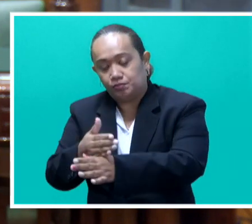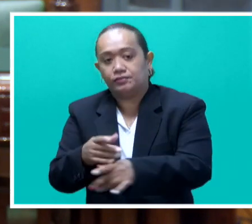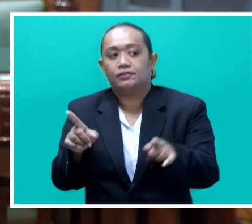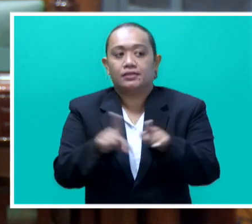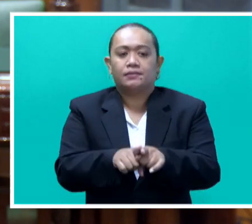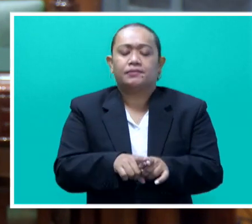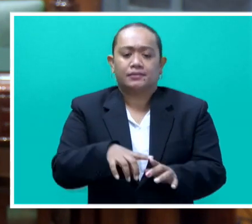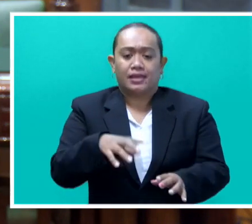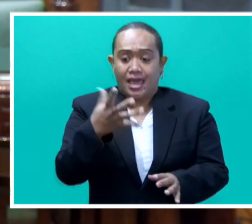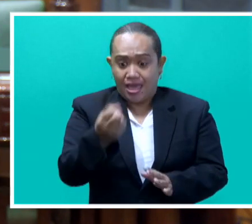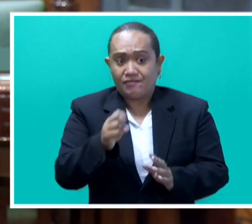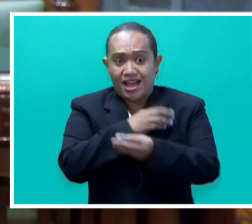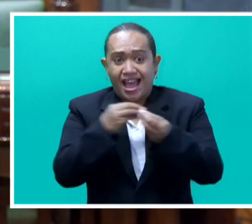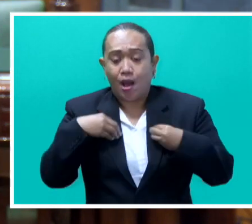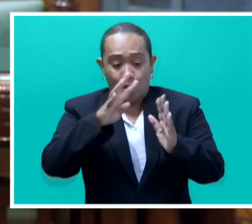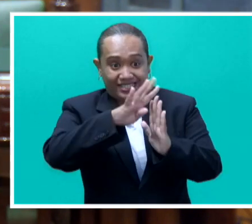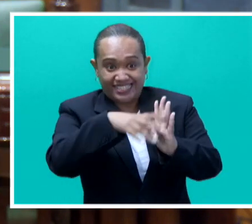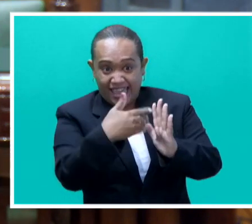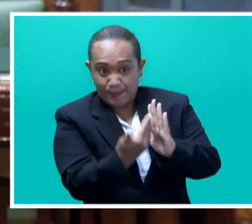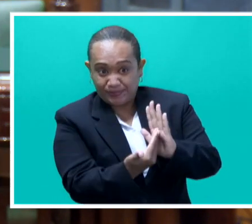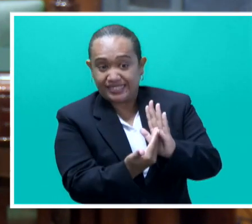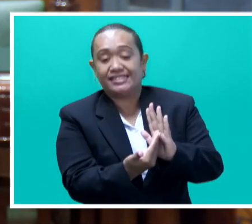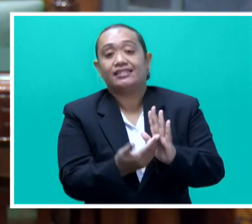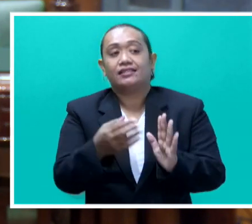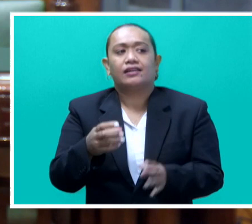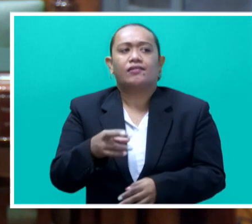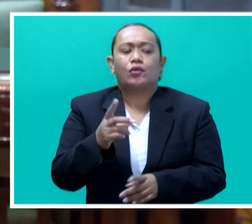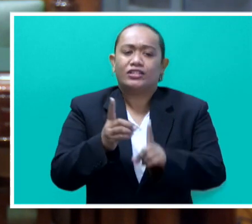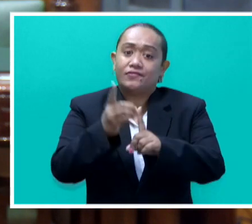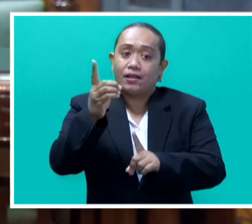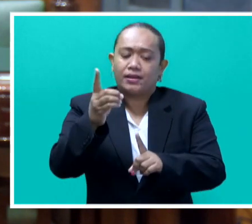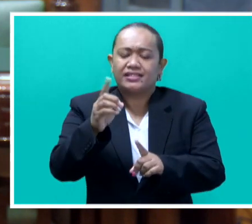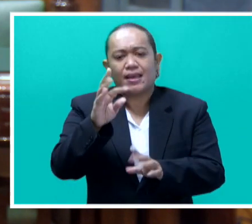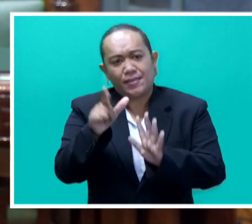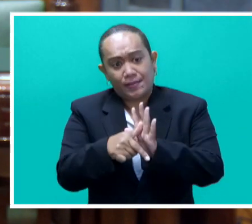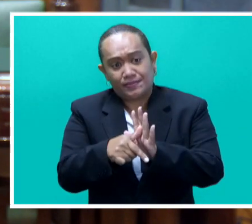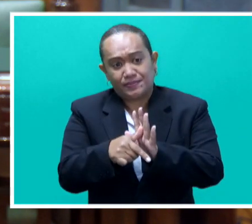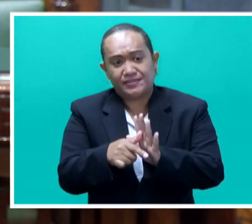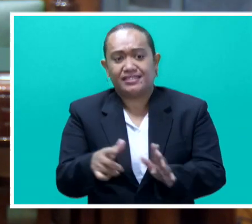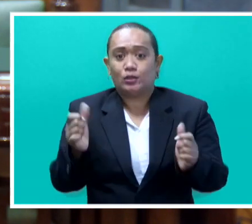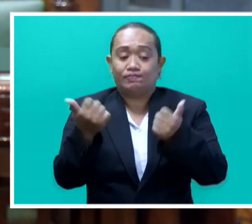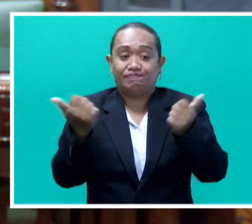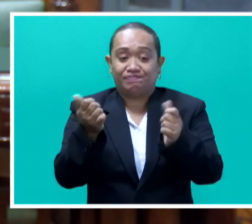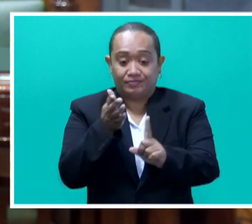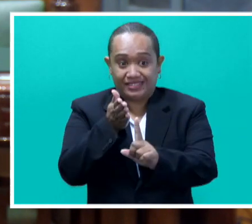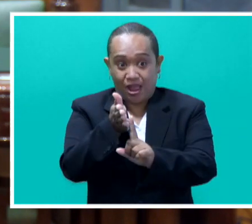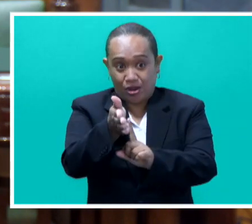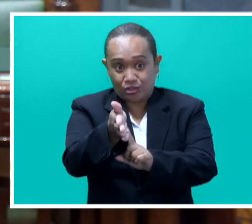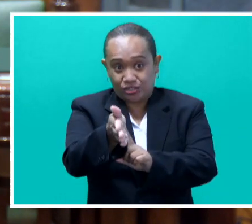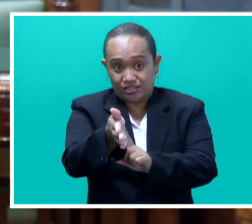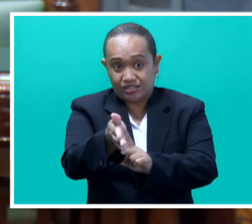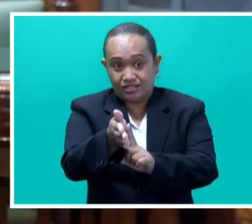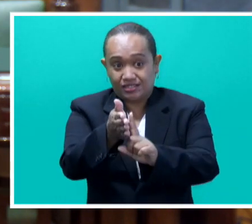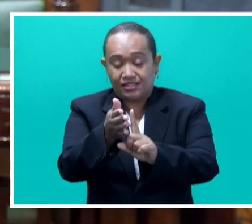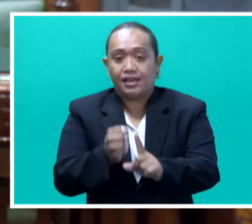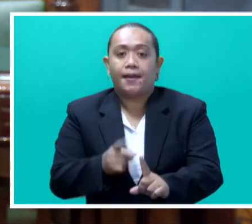schemes, developments in the towns and cities will essentially lack direction and purpose. It must be recognized that town